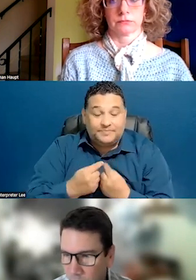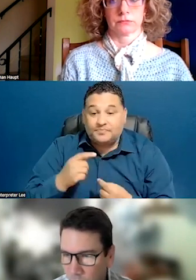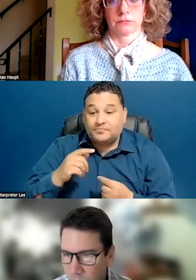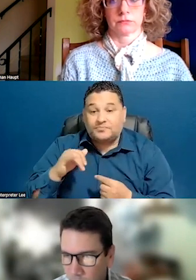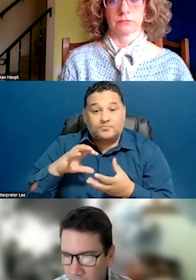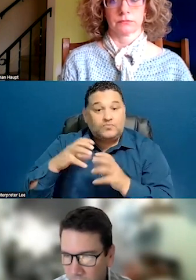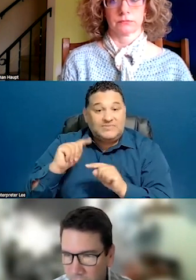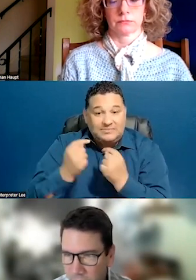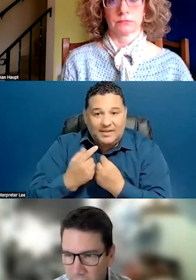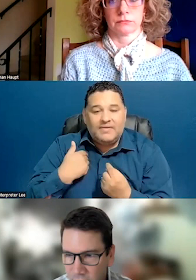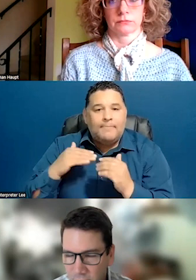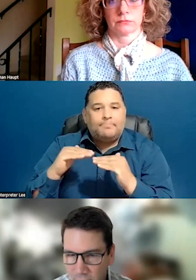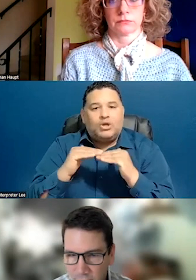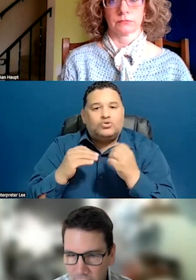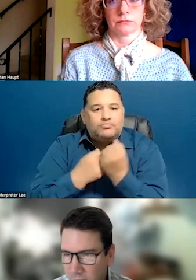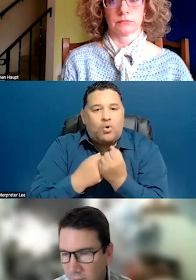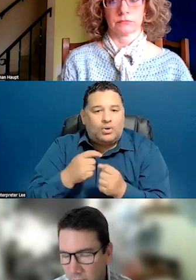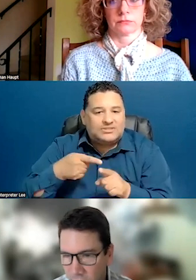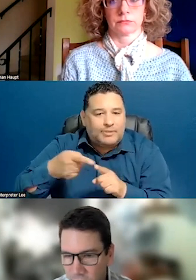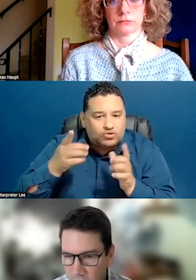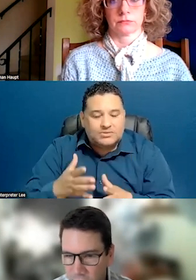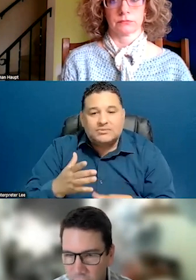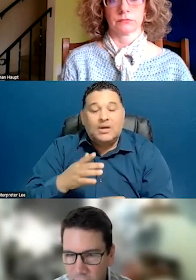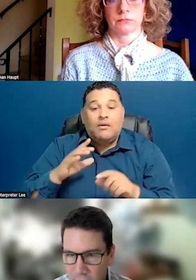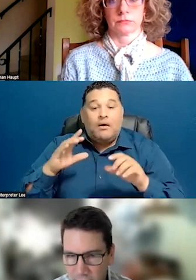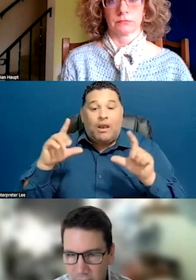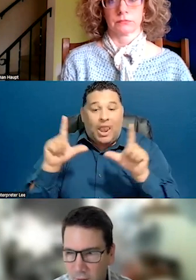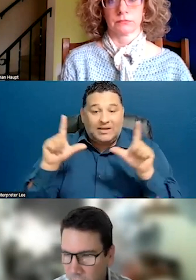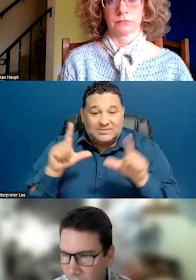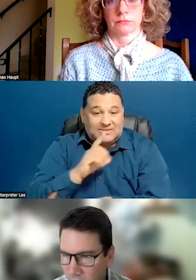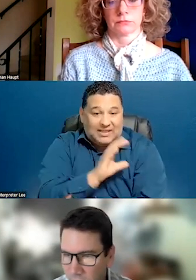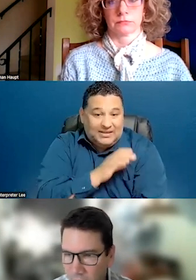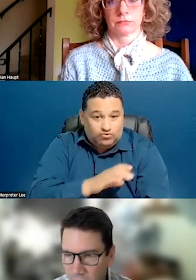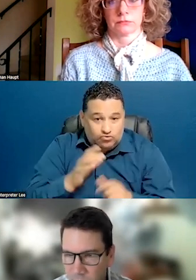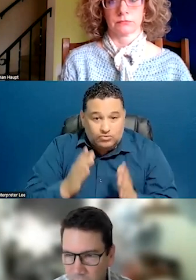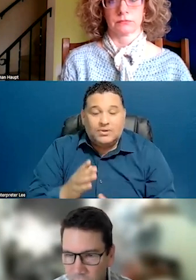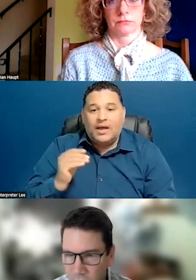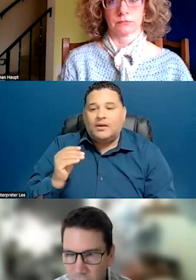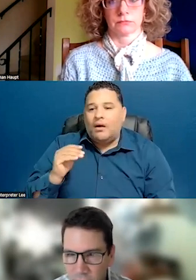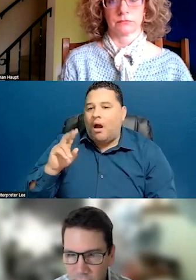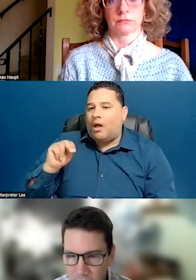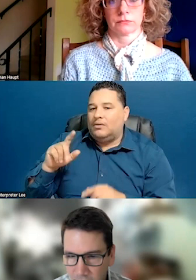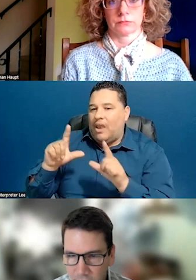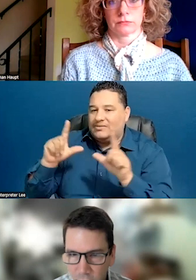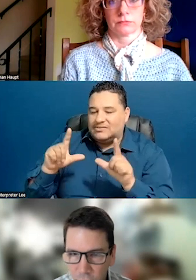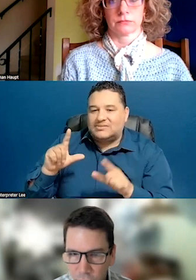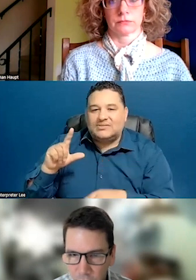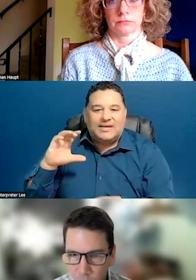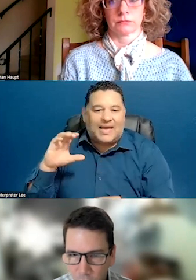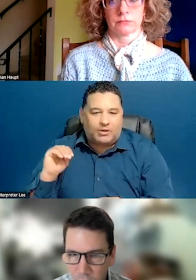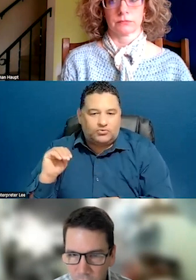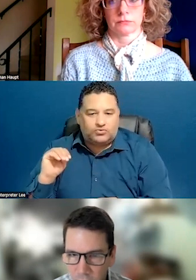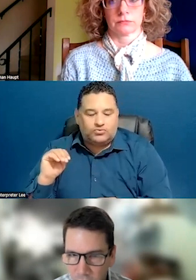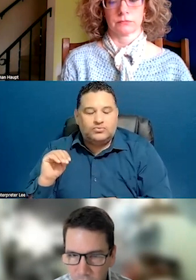peer support specialist, a licensed clinician, and an unlicensed case manager. And those